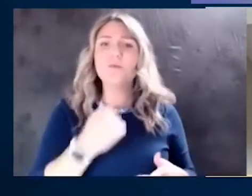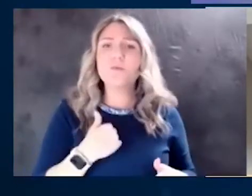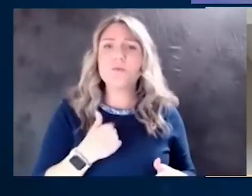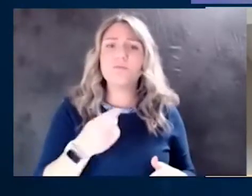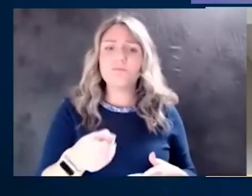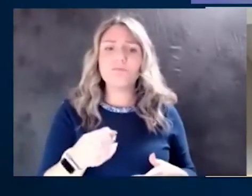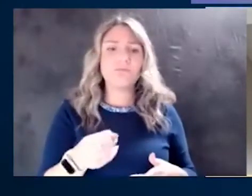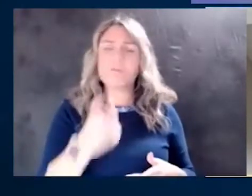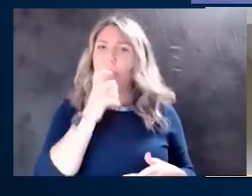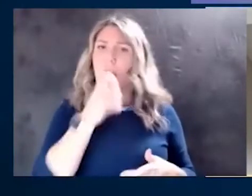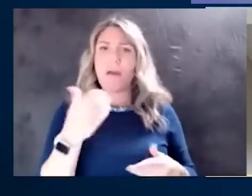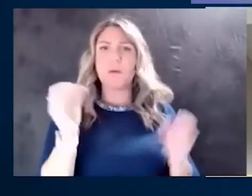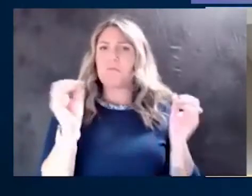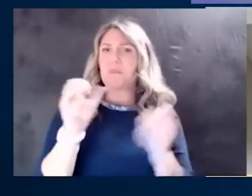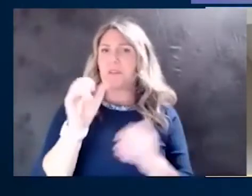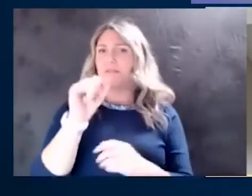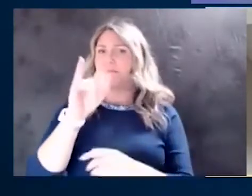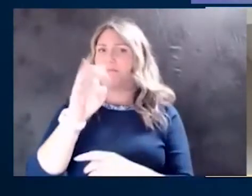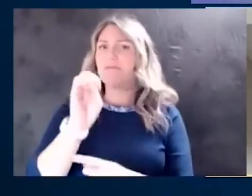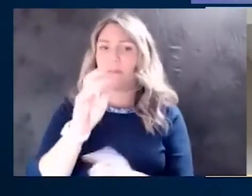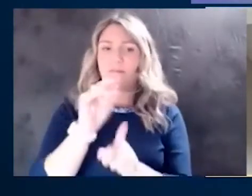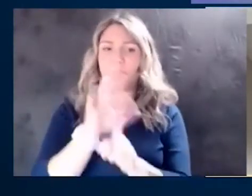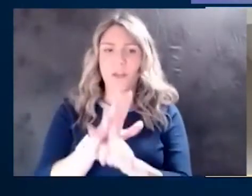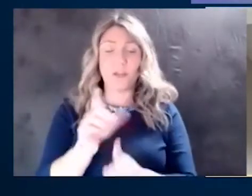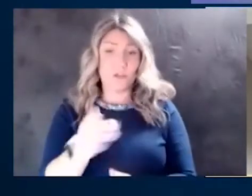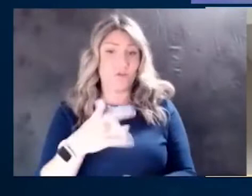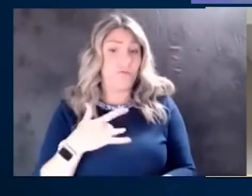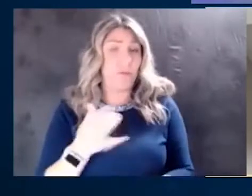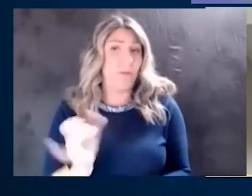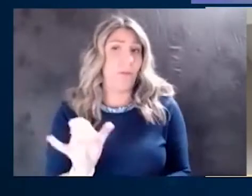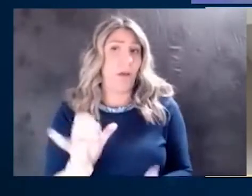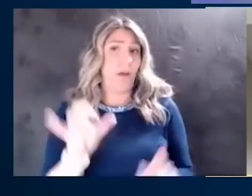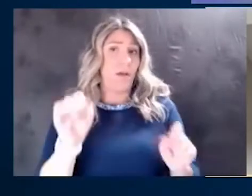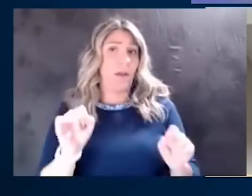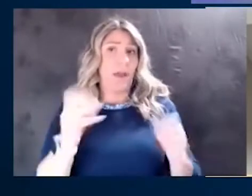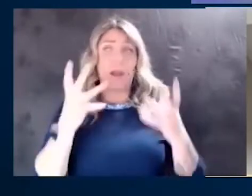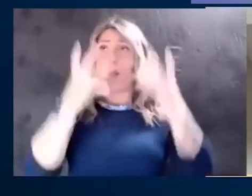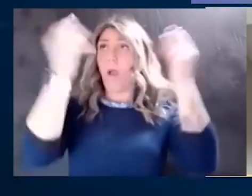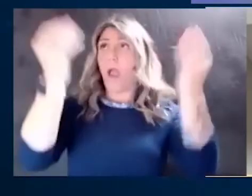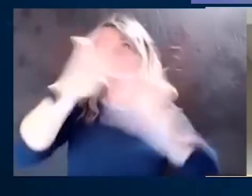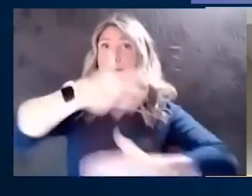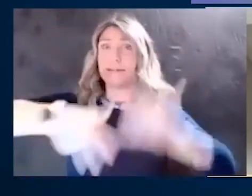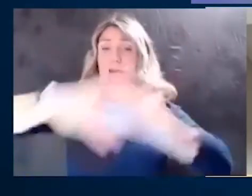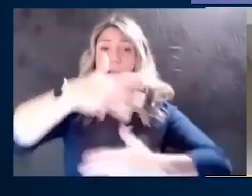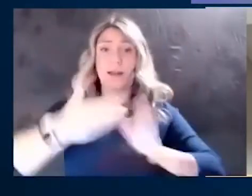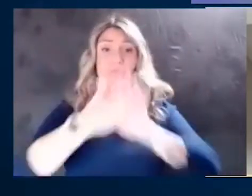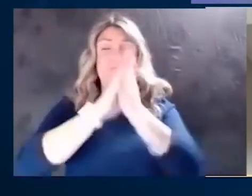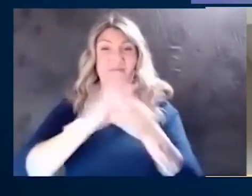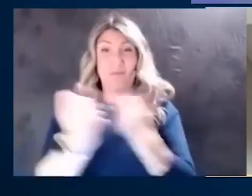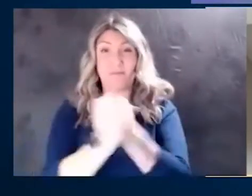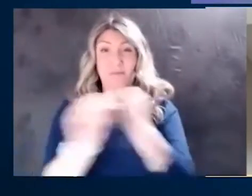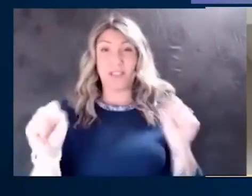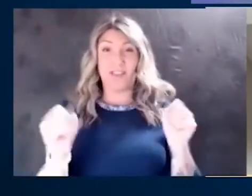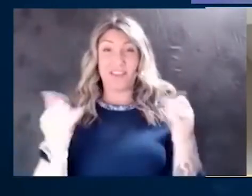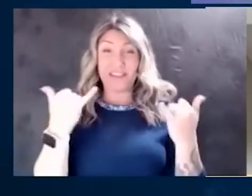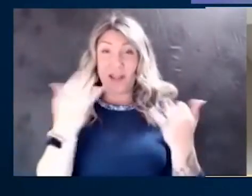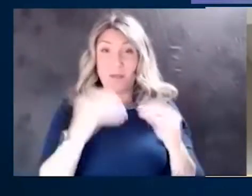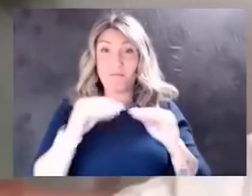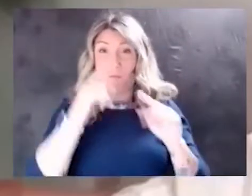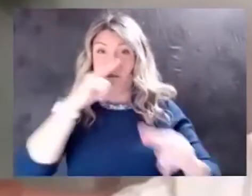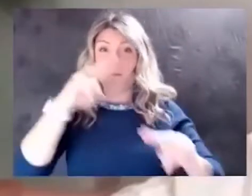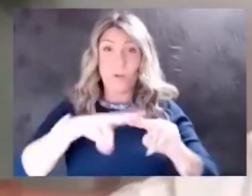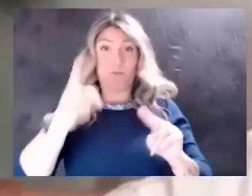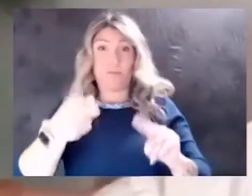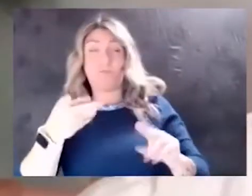side effects or anything, but do you feel like you can get back out into society and be safe now? Is it more fun? You're a little more relaxed?